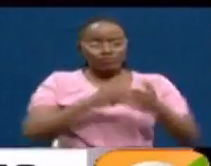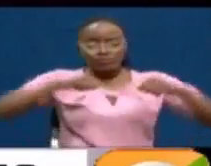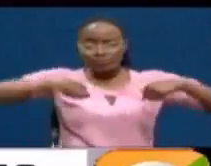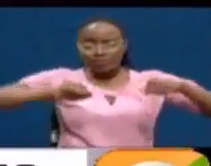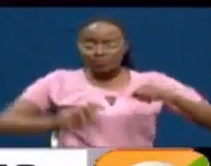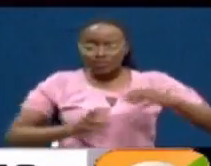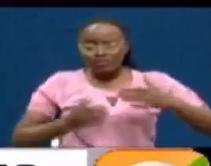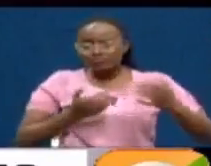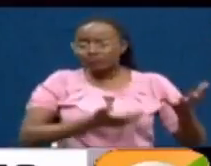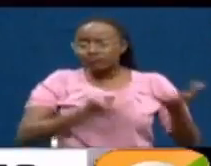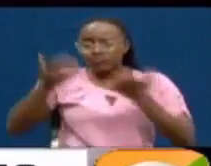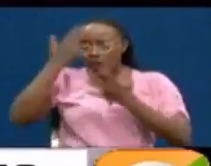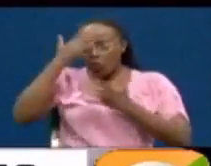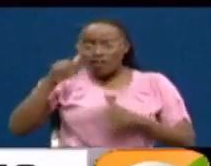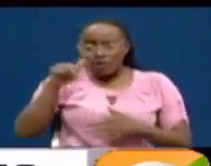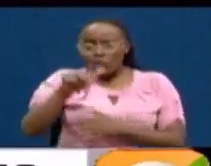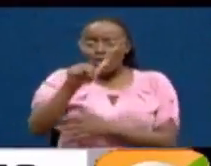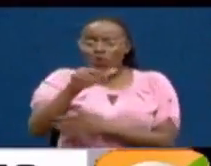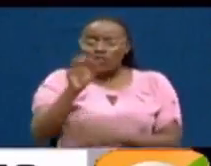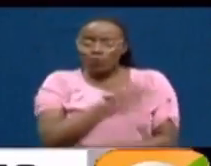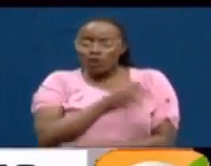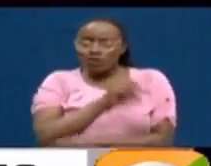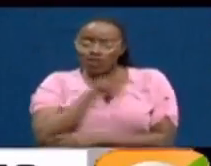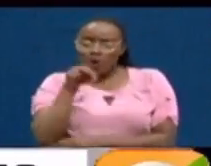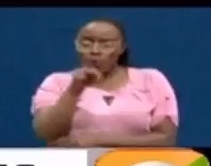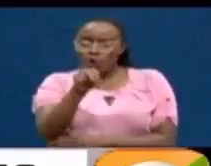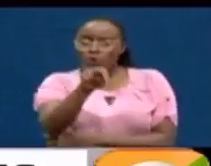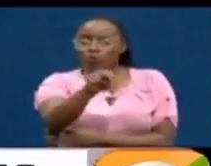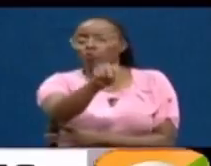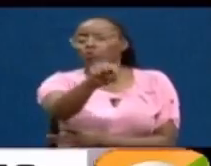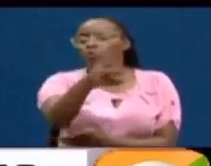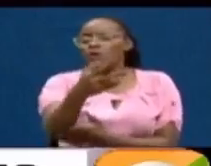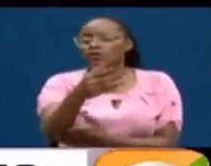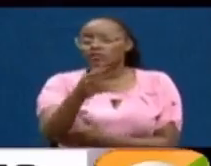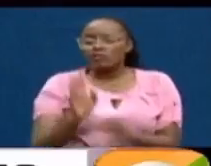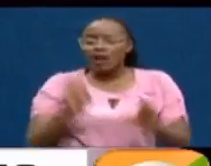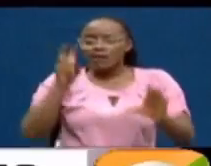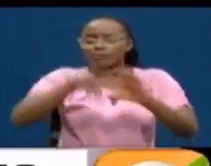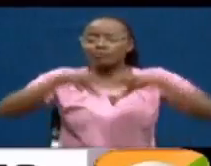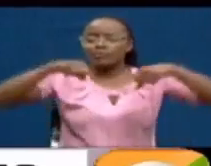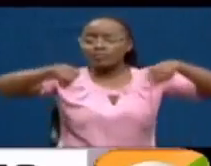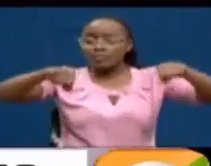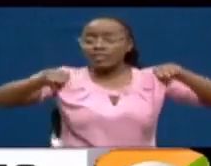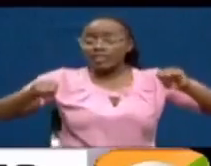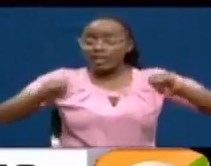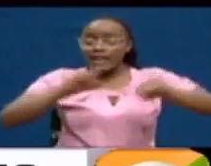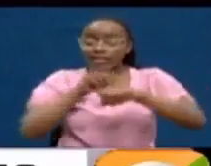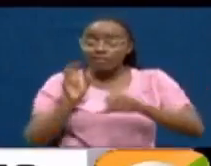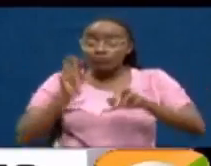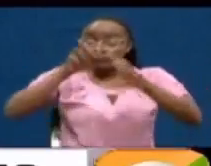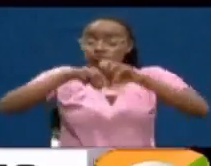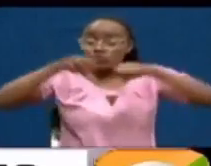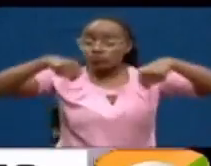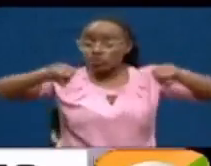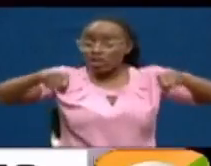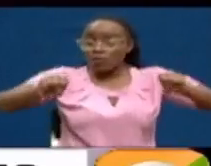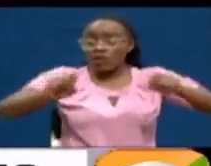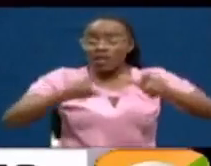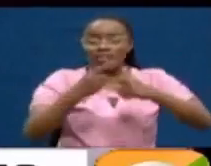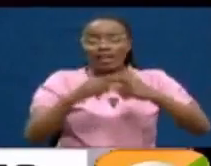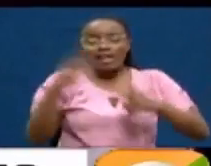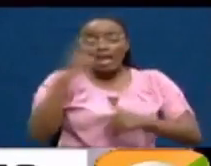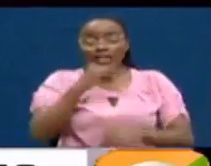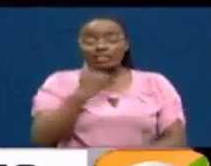juu lazima watatembea usiku, wataogopa kutembea, itabidi wamepanda boda boda. Na wakipanda, sasa itakuwa